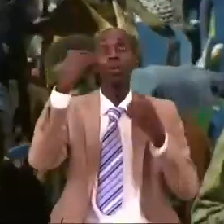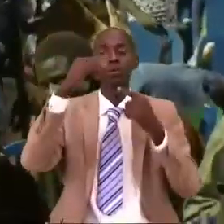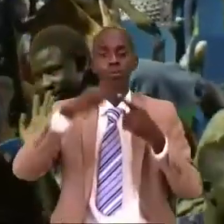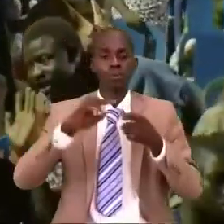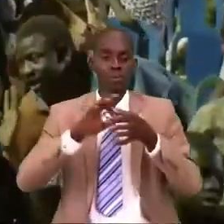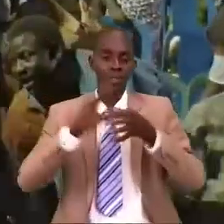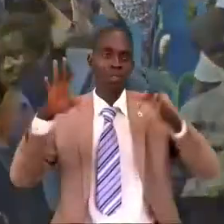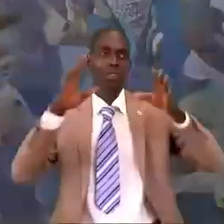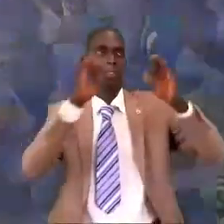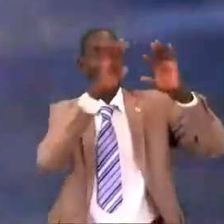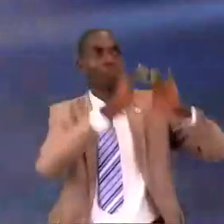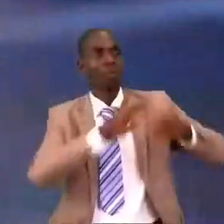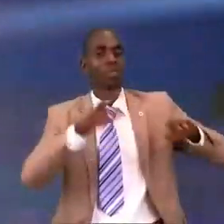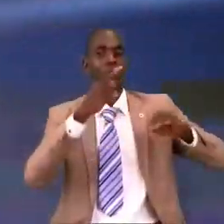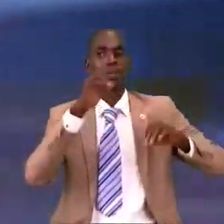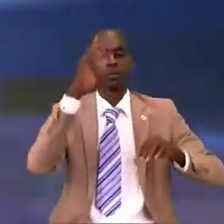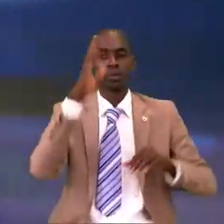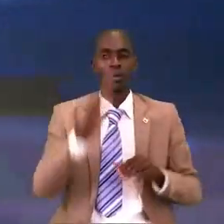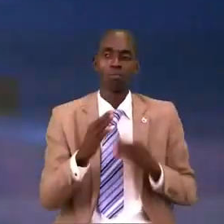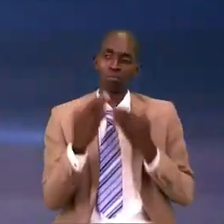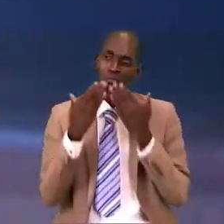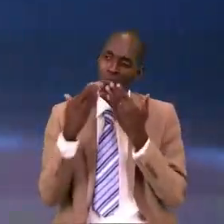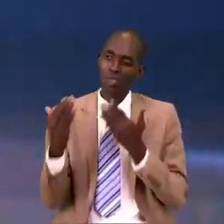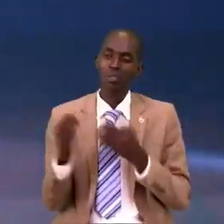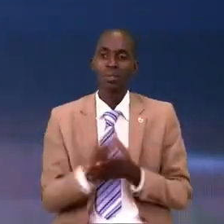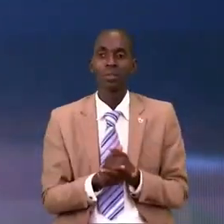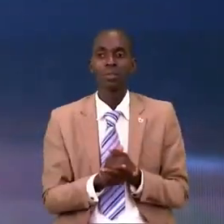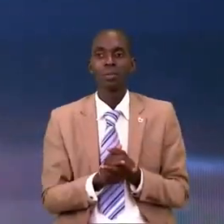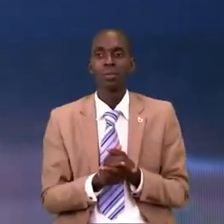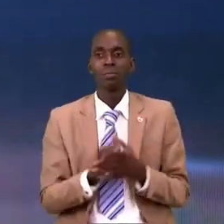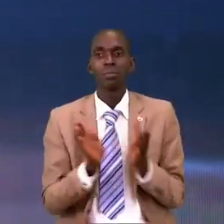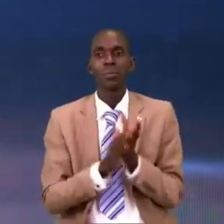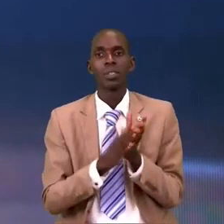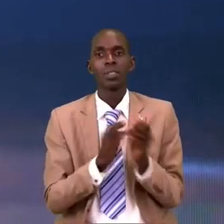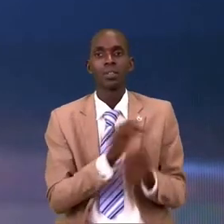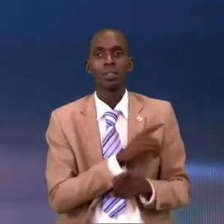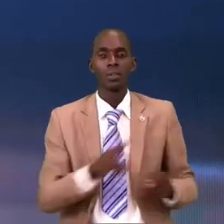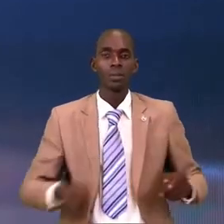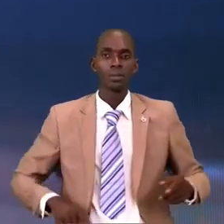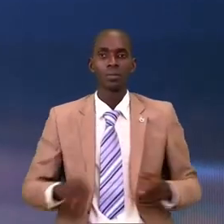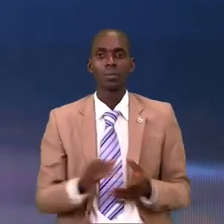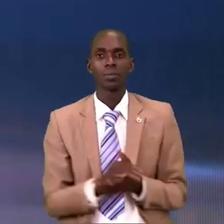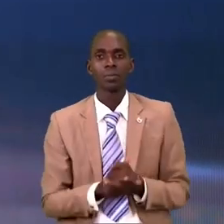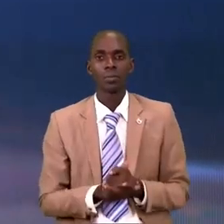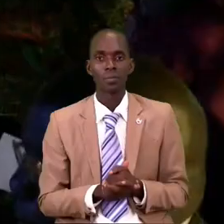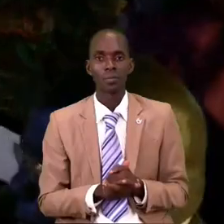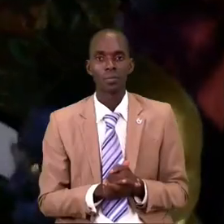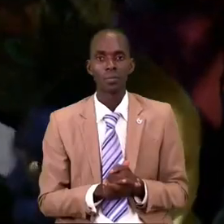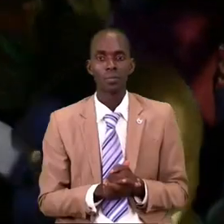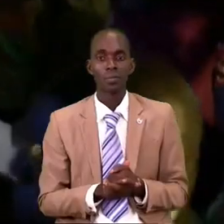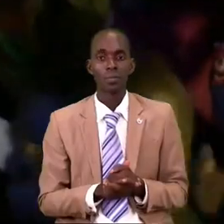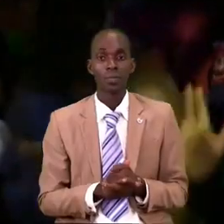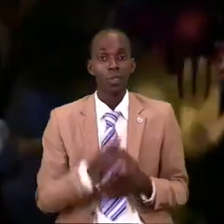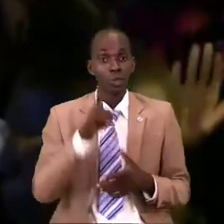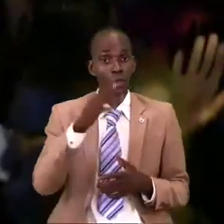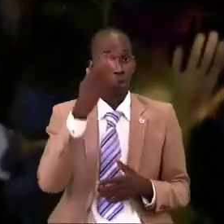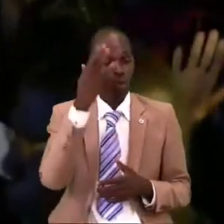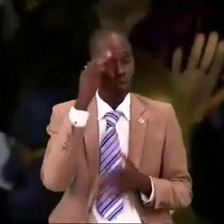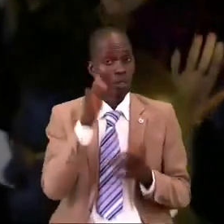You know that your miracle is coming tonight by the mercy of God. I said, praise the